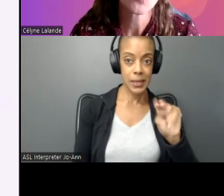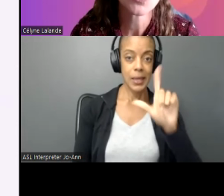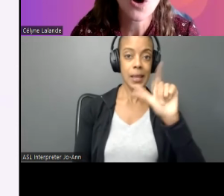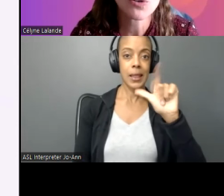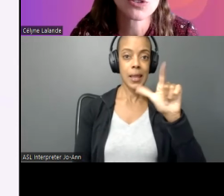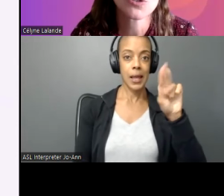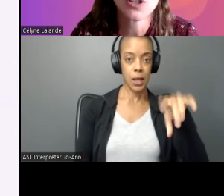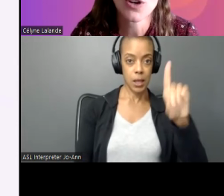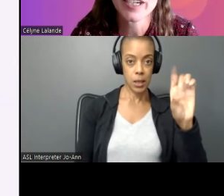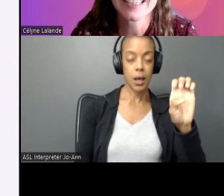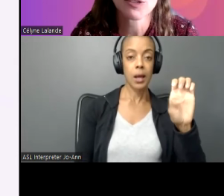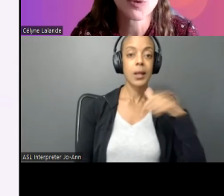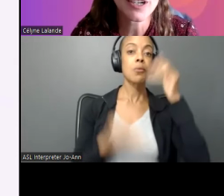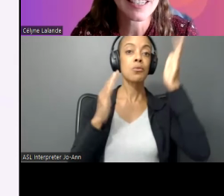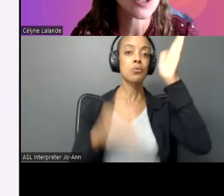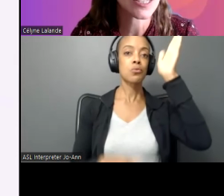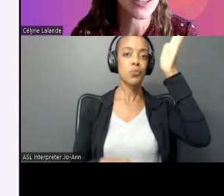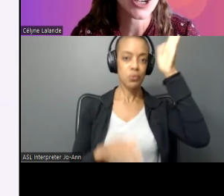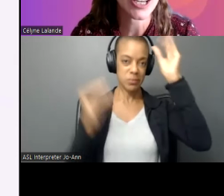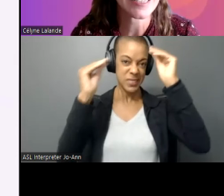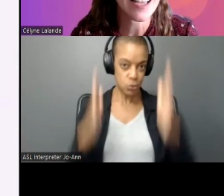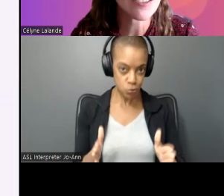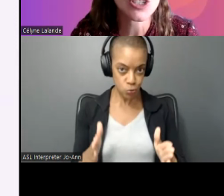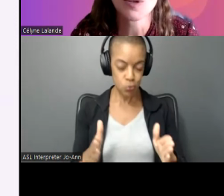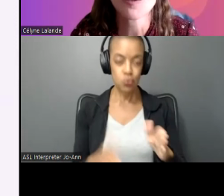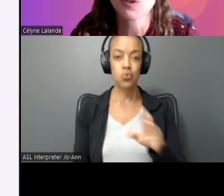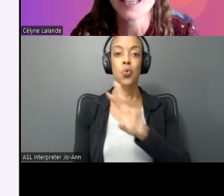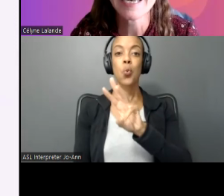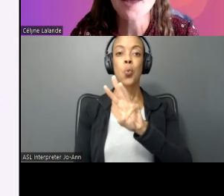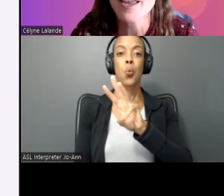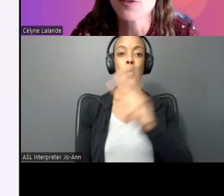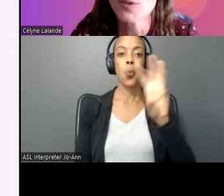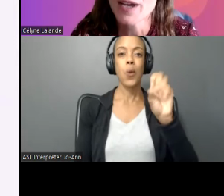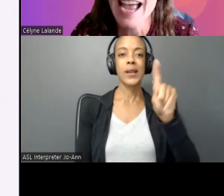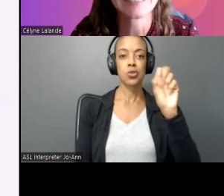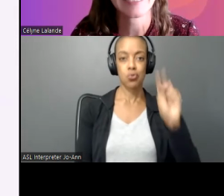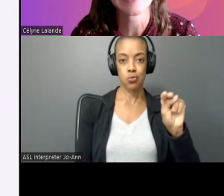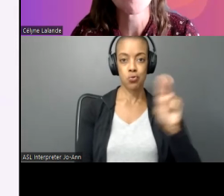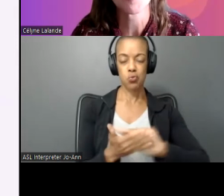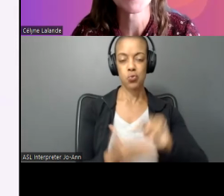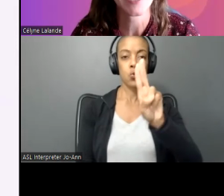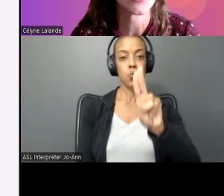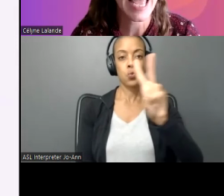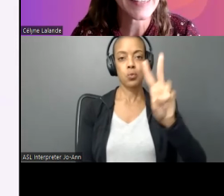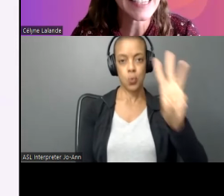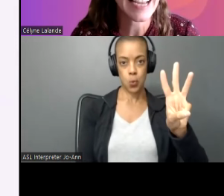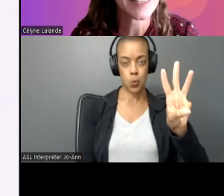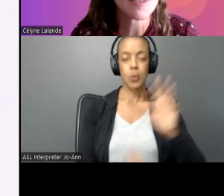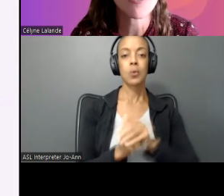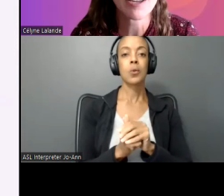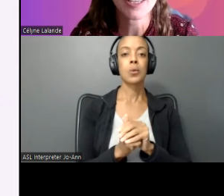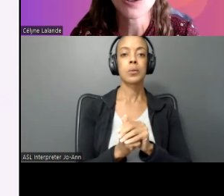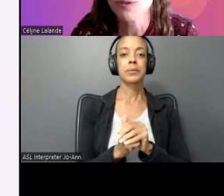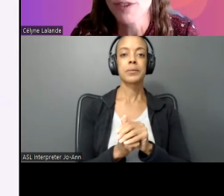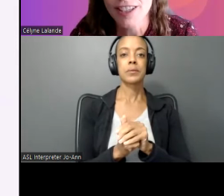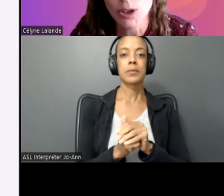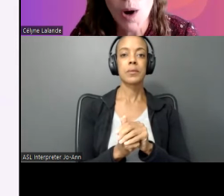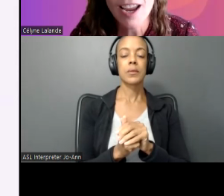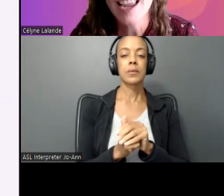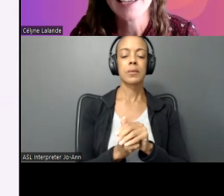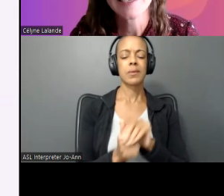with CREVAC in Western University. On behalf of the Learning Network, I'd like to welcome you to this